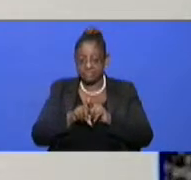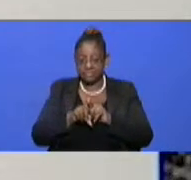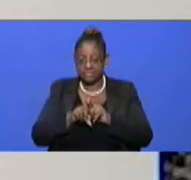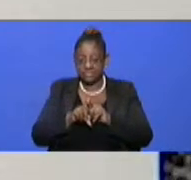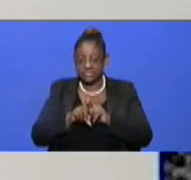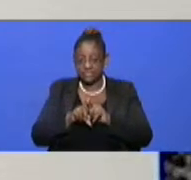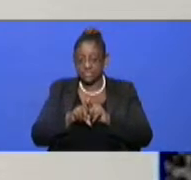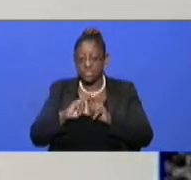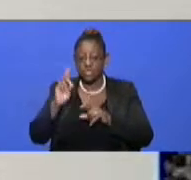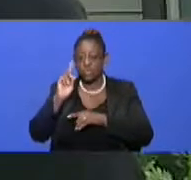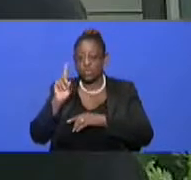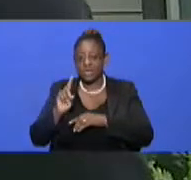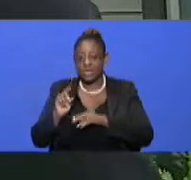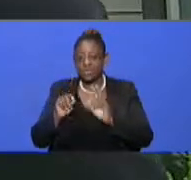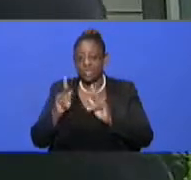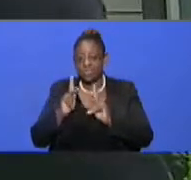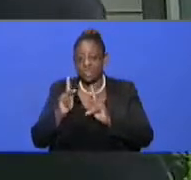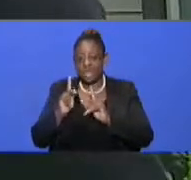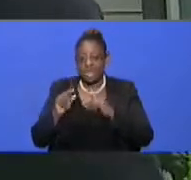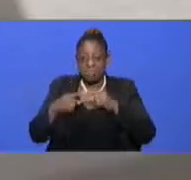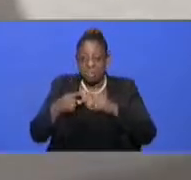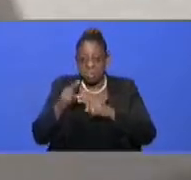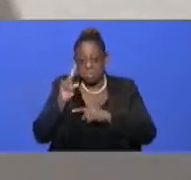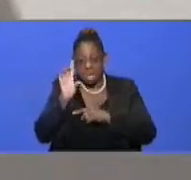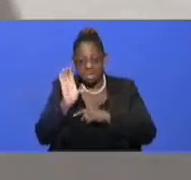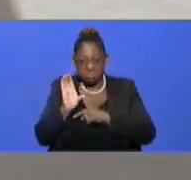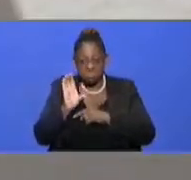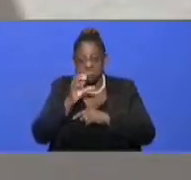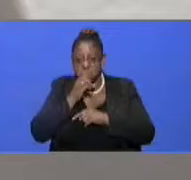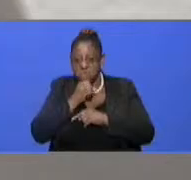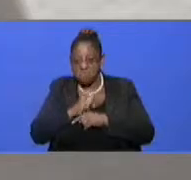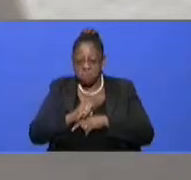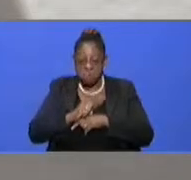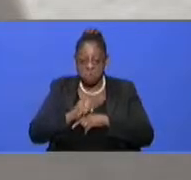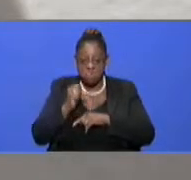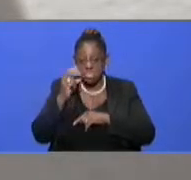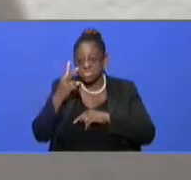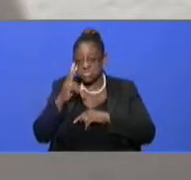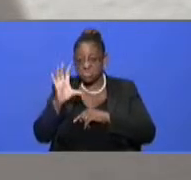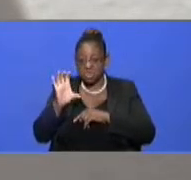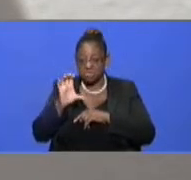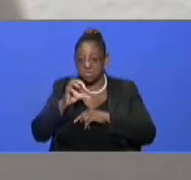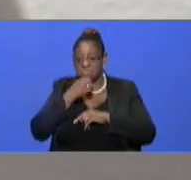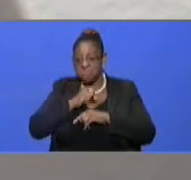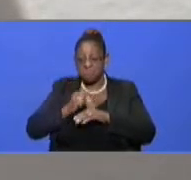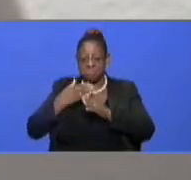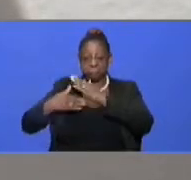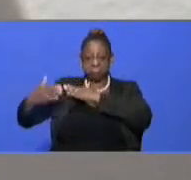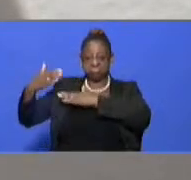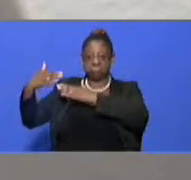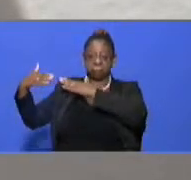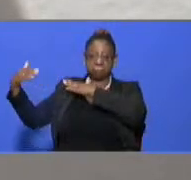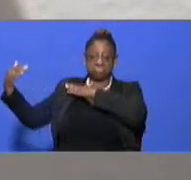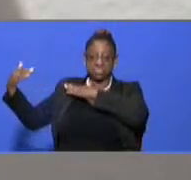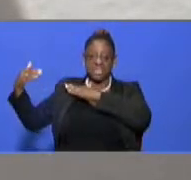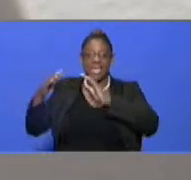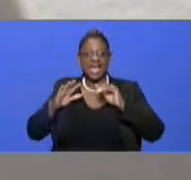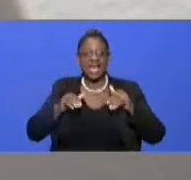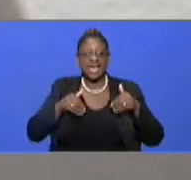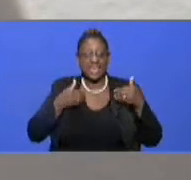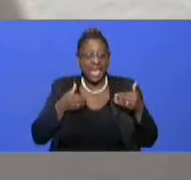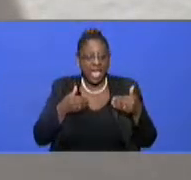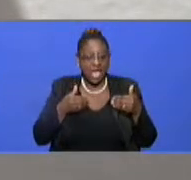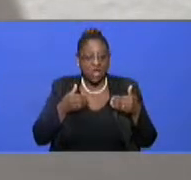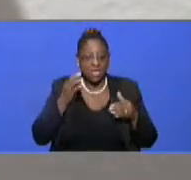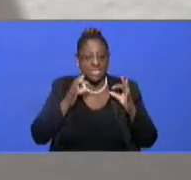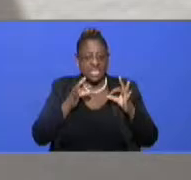images of Caribbean people from 100 years ago, 200 years ago. Warner says the pictures represent what people of that era would look like if they